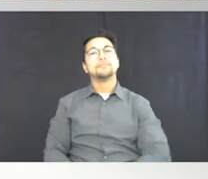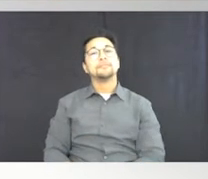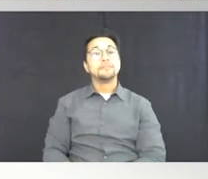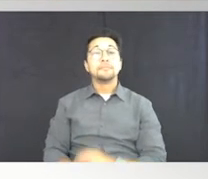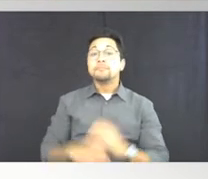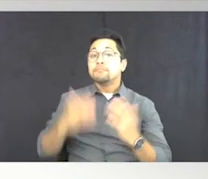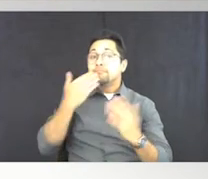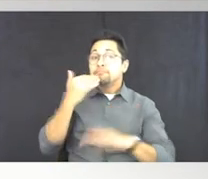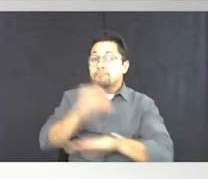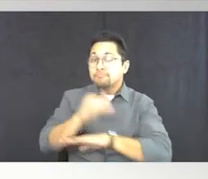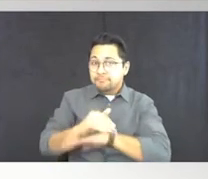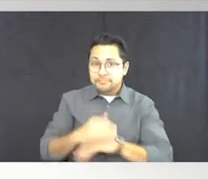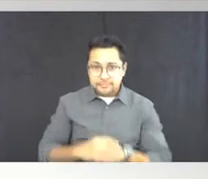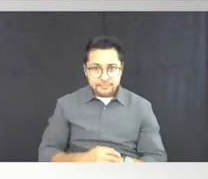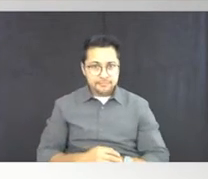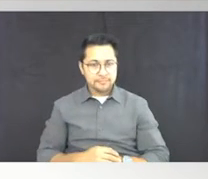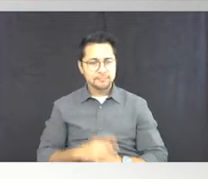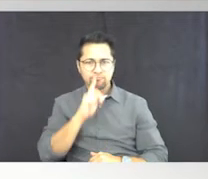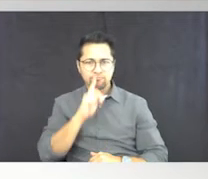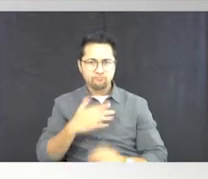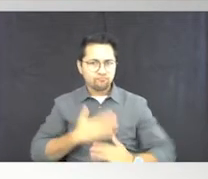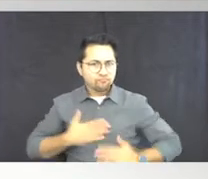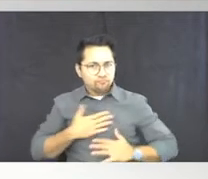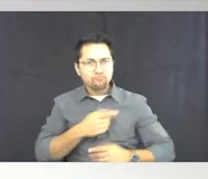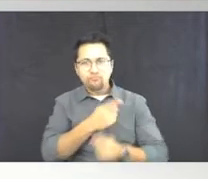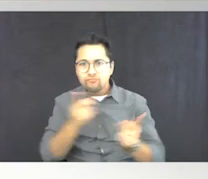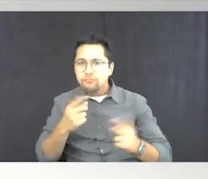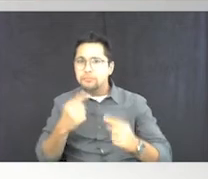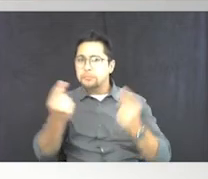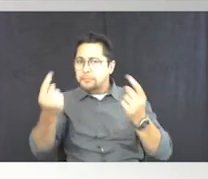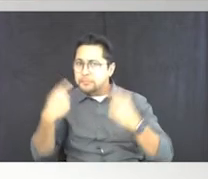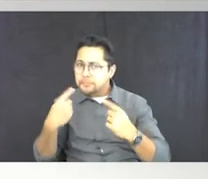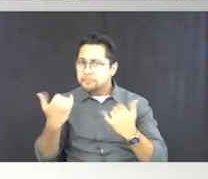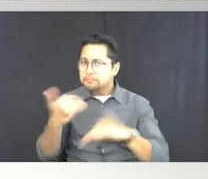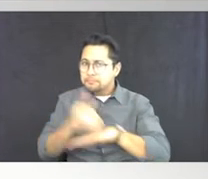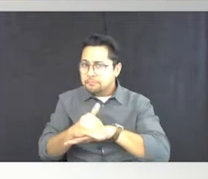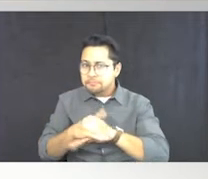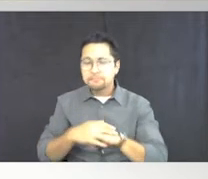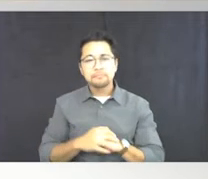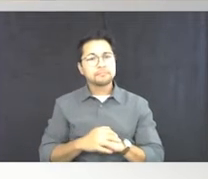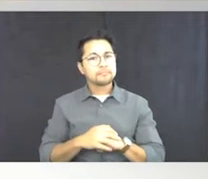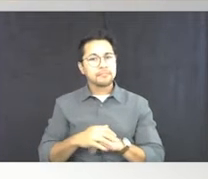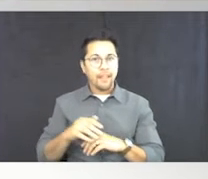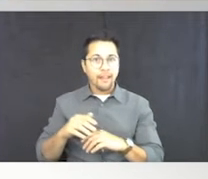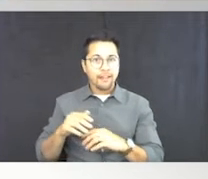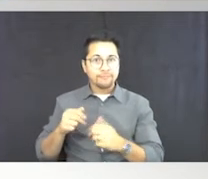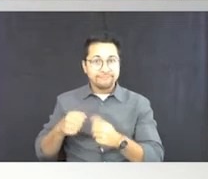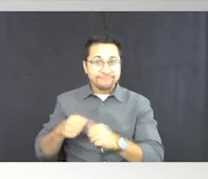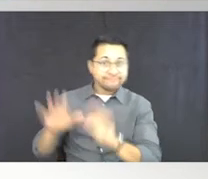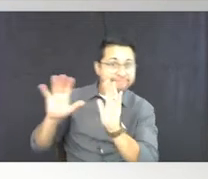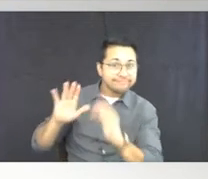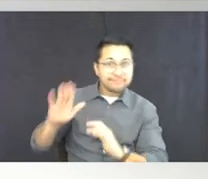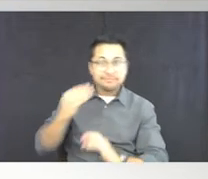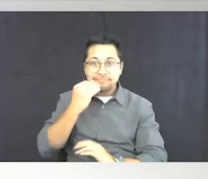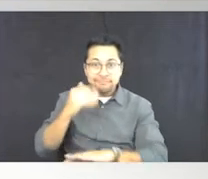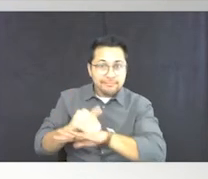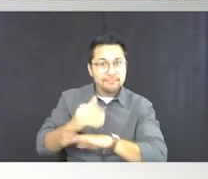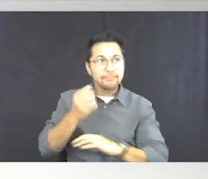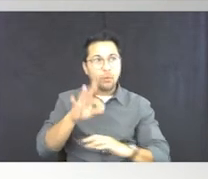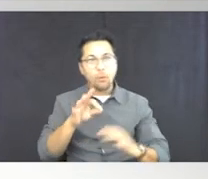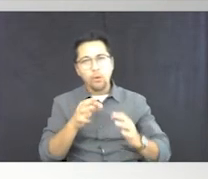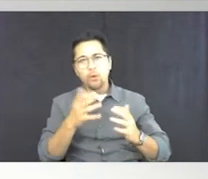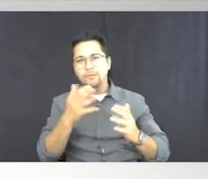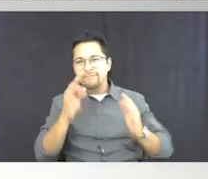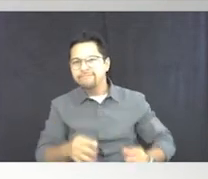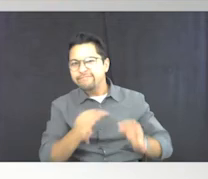So good evening. I appreciate you all taking time to come this evening and giving up your dinner, or maybe having a later dinner